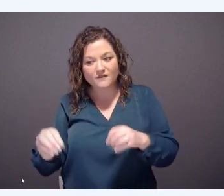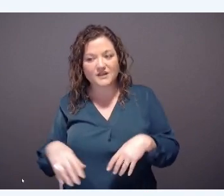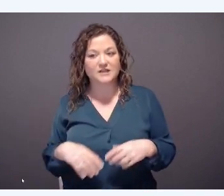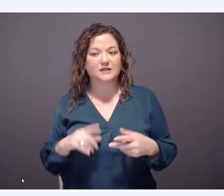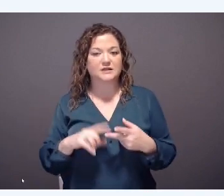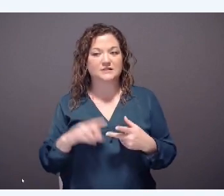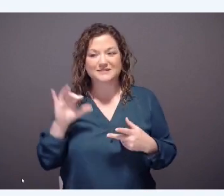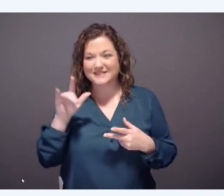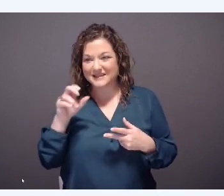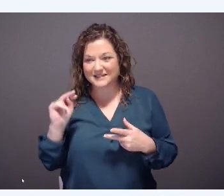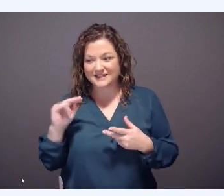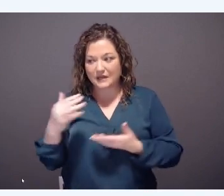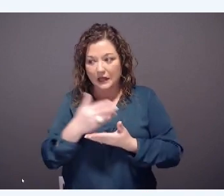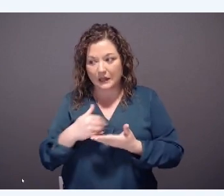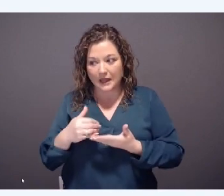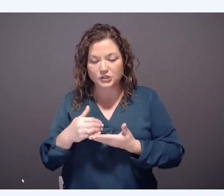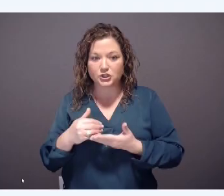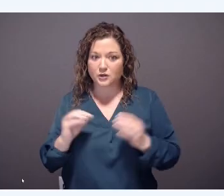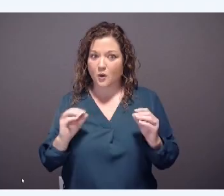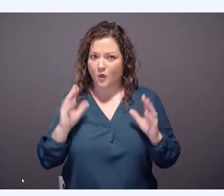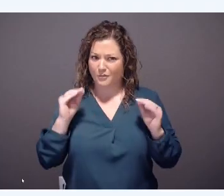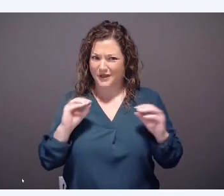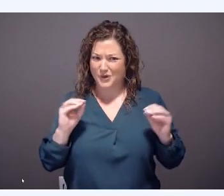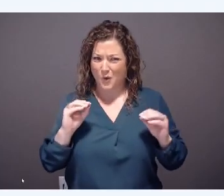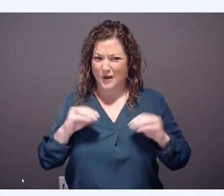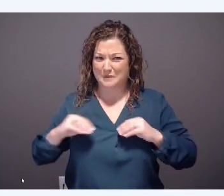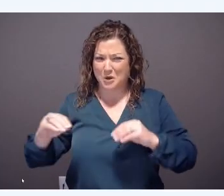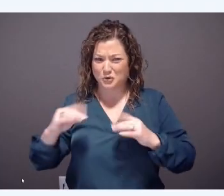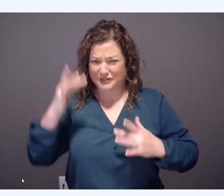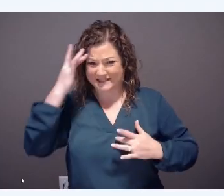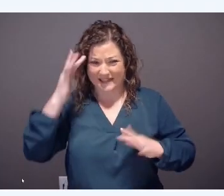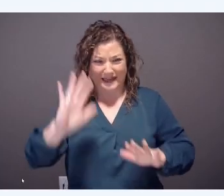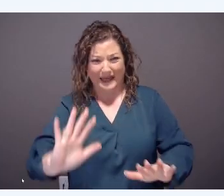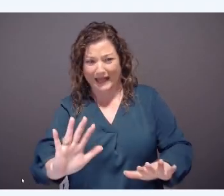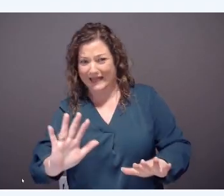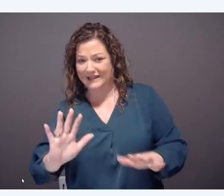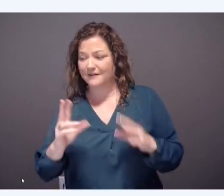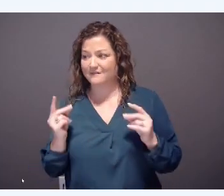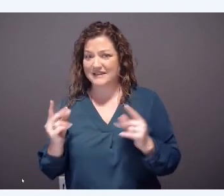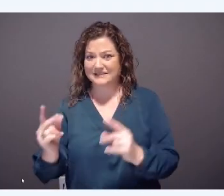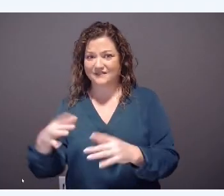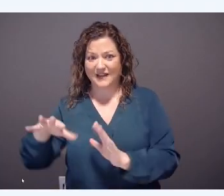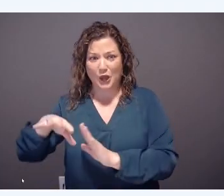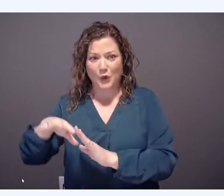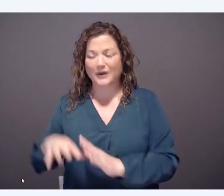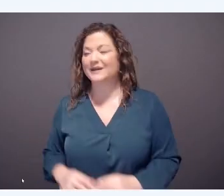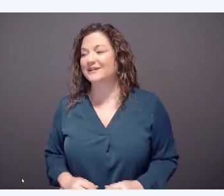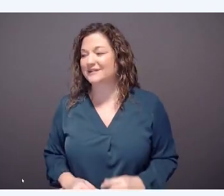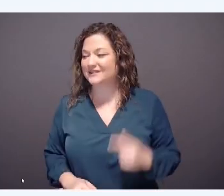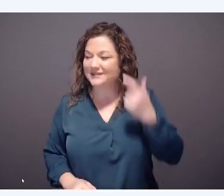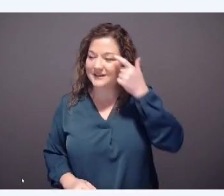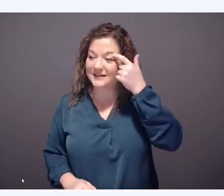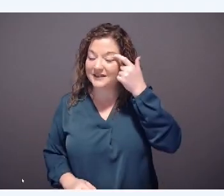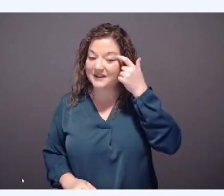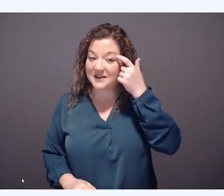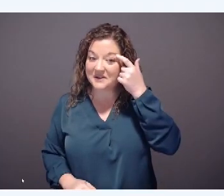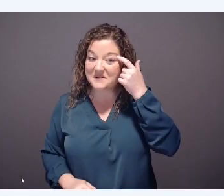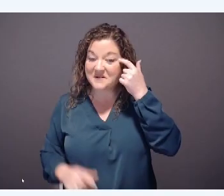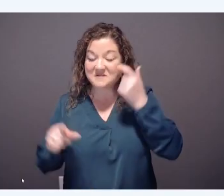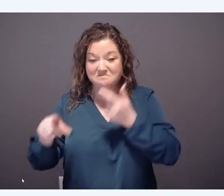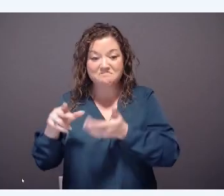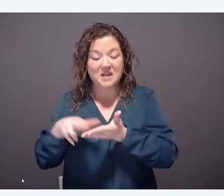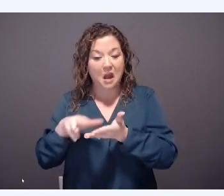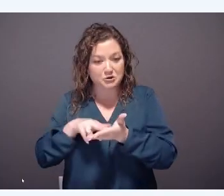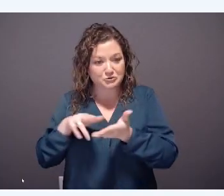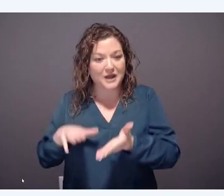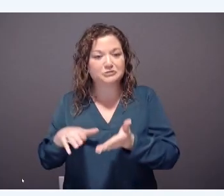And hopefully nobody gets motion sickness on this one. It moves pretty fast. But it's with HCS General Contractors, another local contractor.